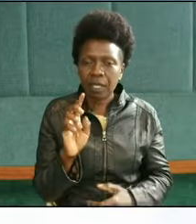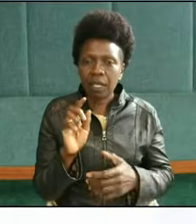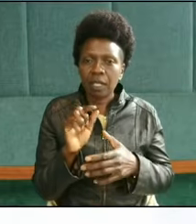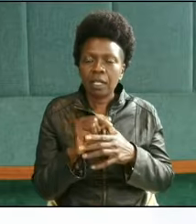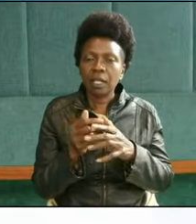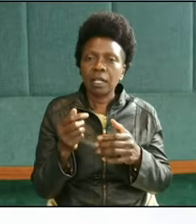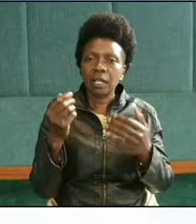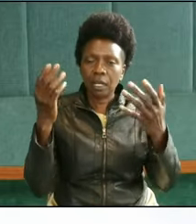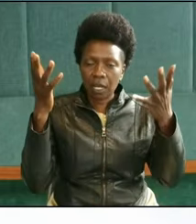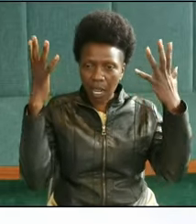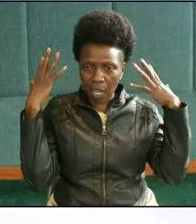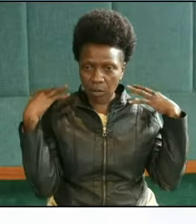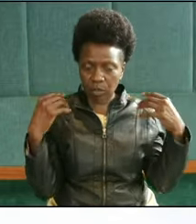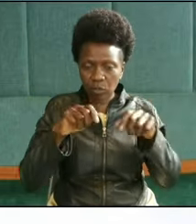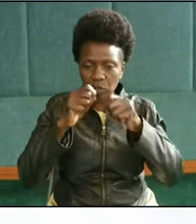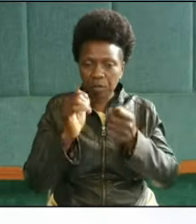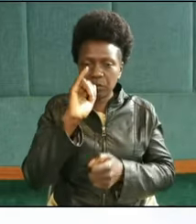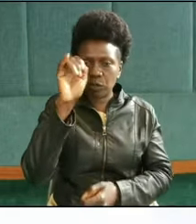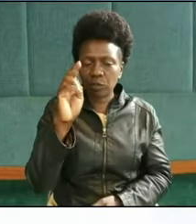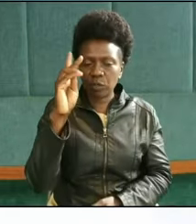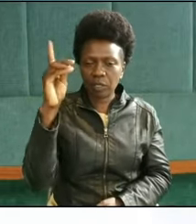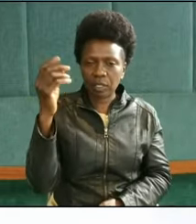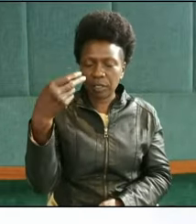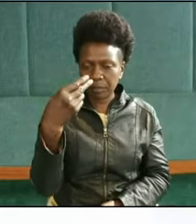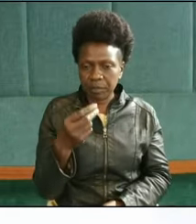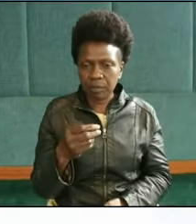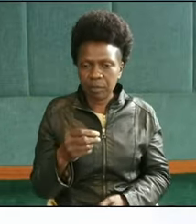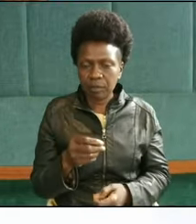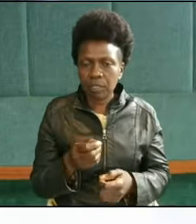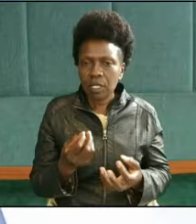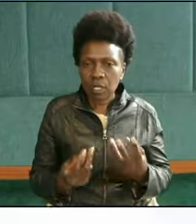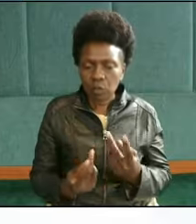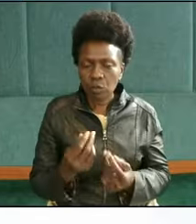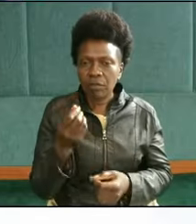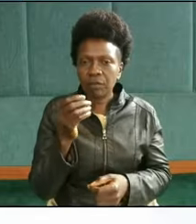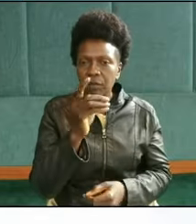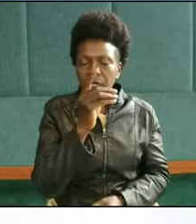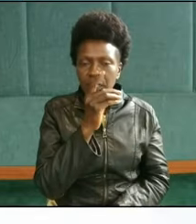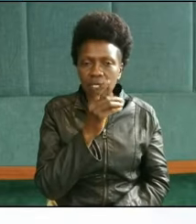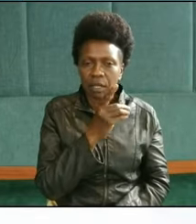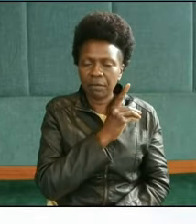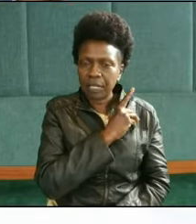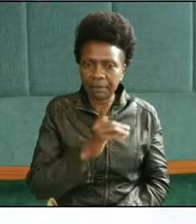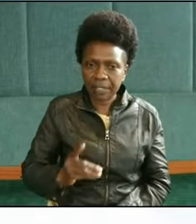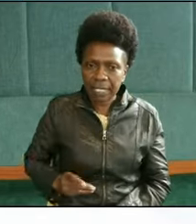of the tribe of Judah, the Root of David, has triumphed.